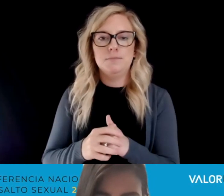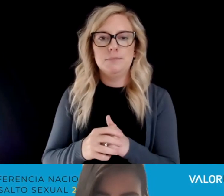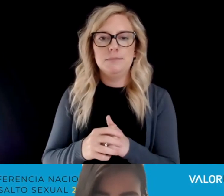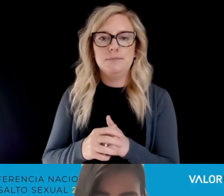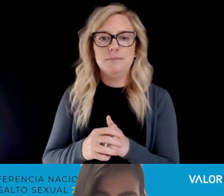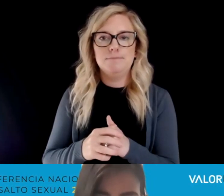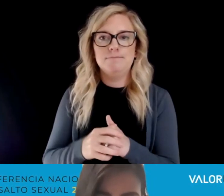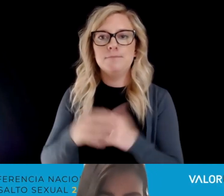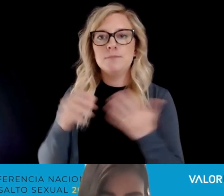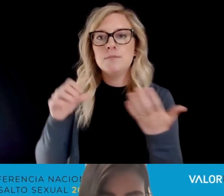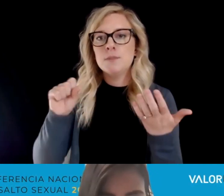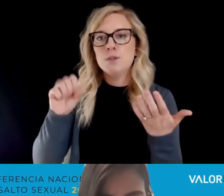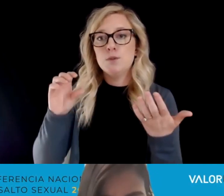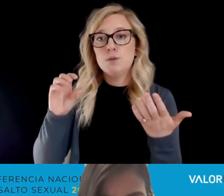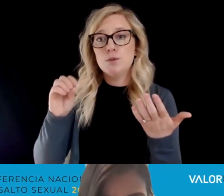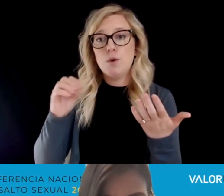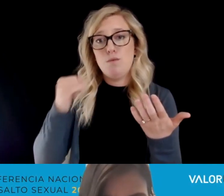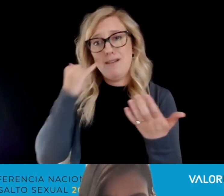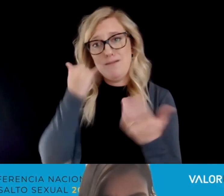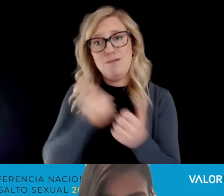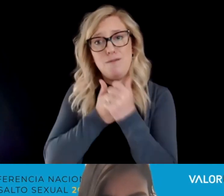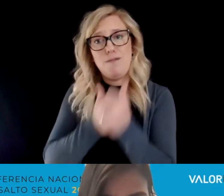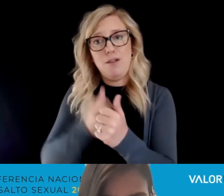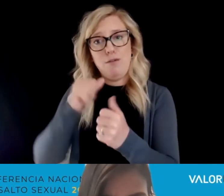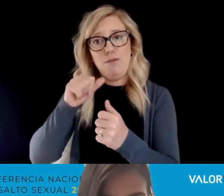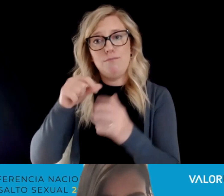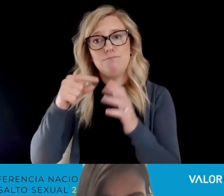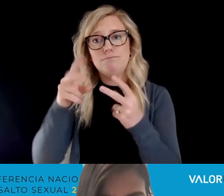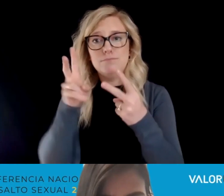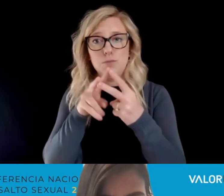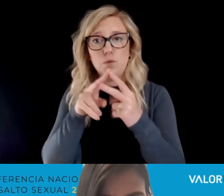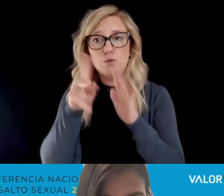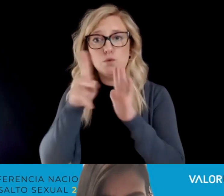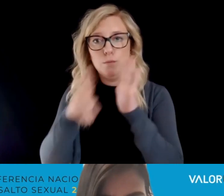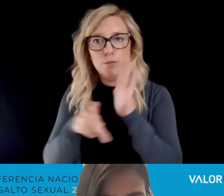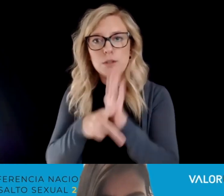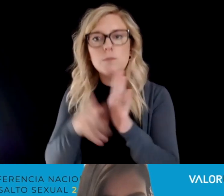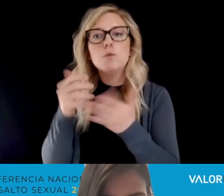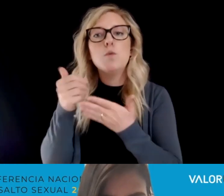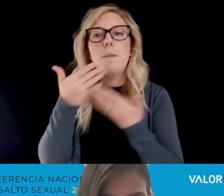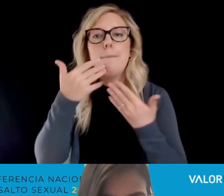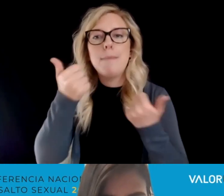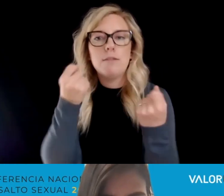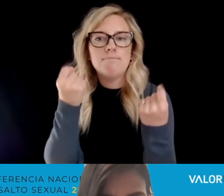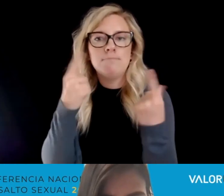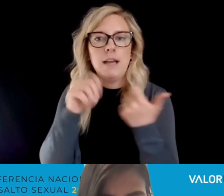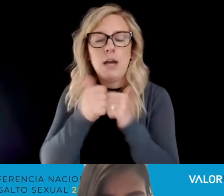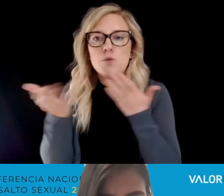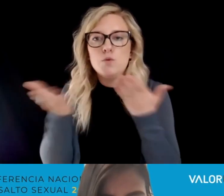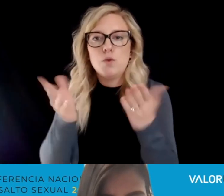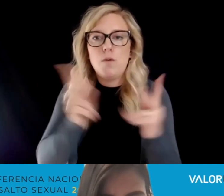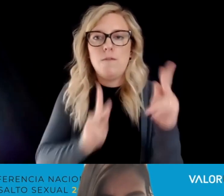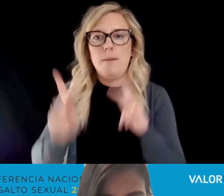So, by applying these principles, you will better understand how to serve people who come to you looking for help.